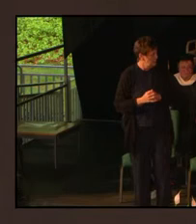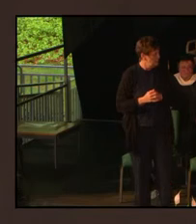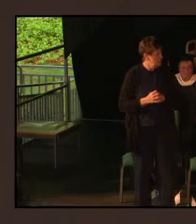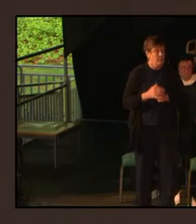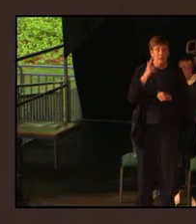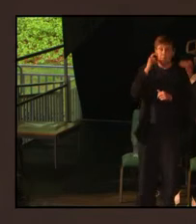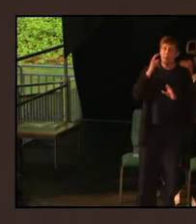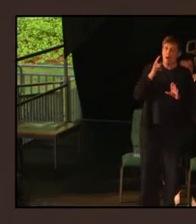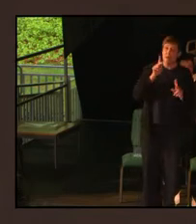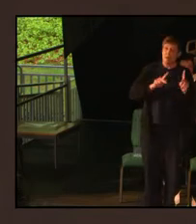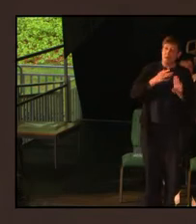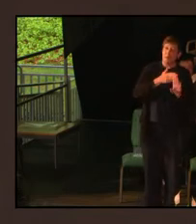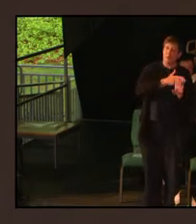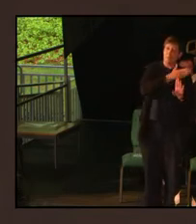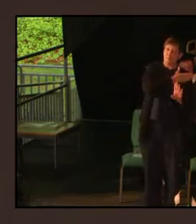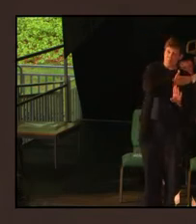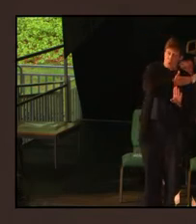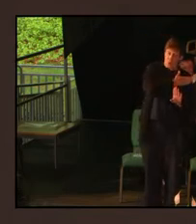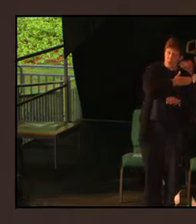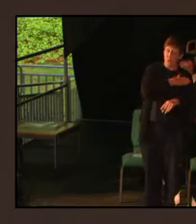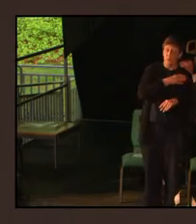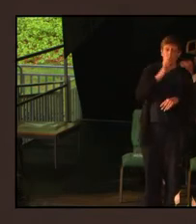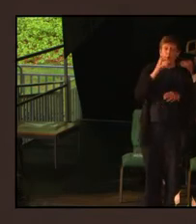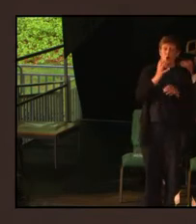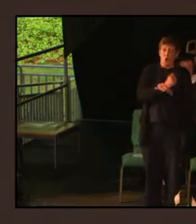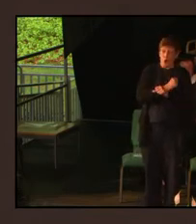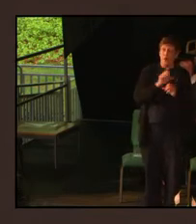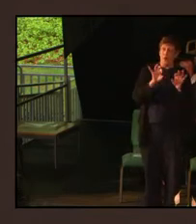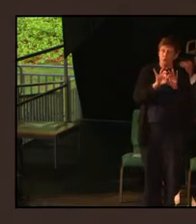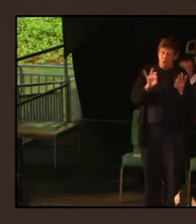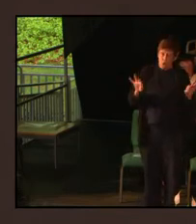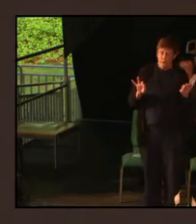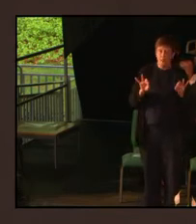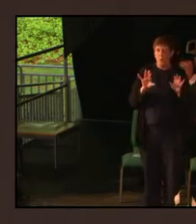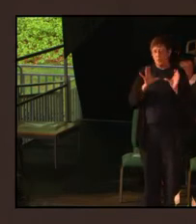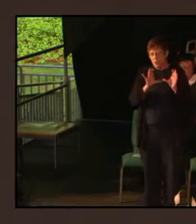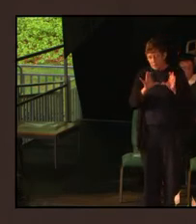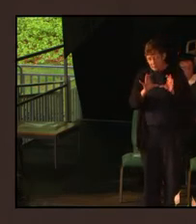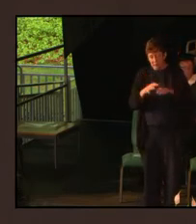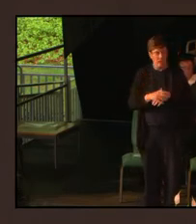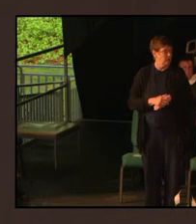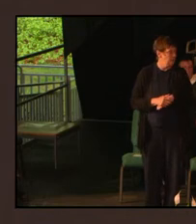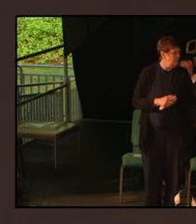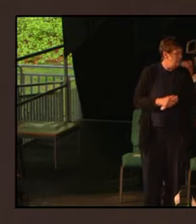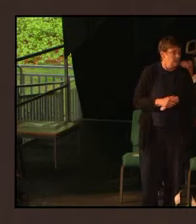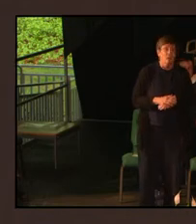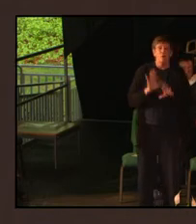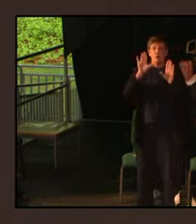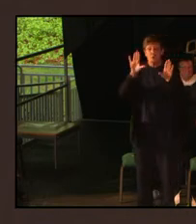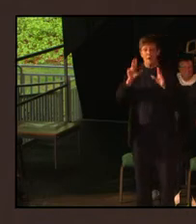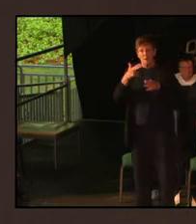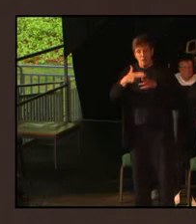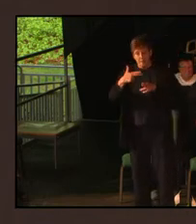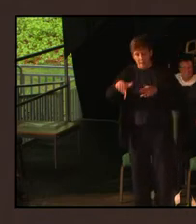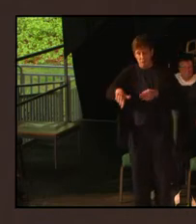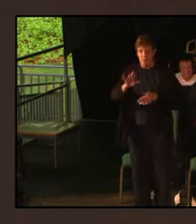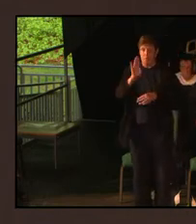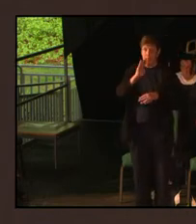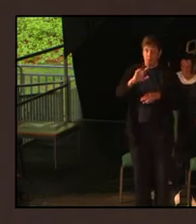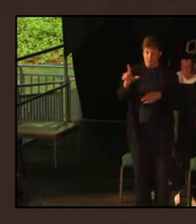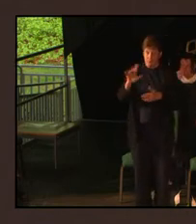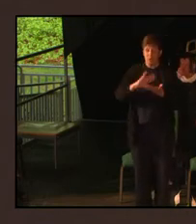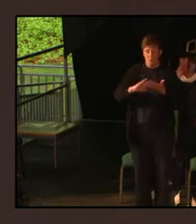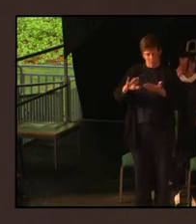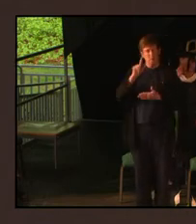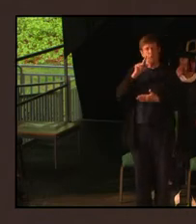you, your degree or certificate carries with it the great reputation of the college and will open